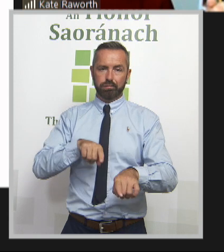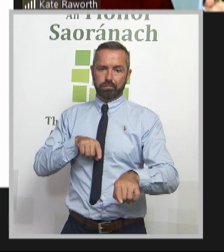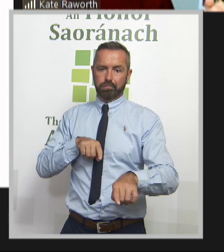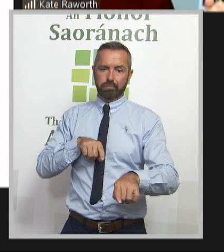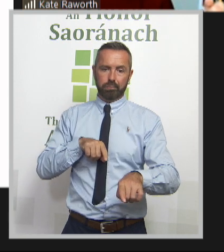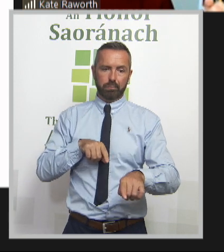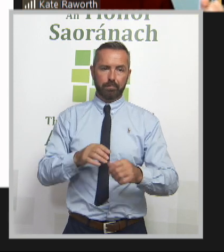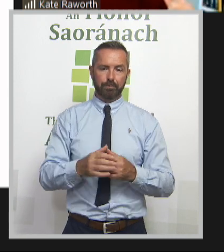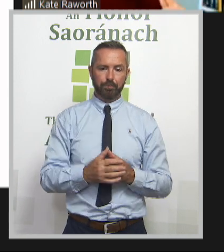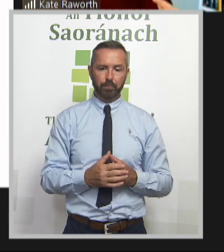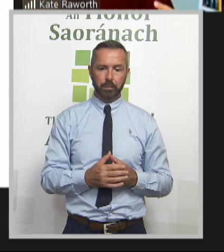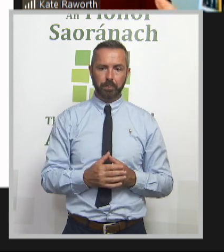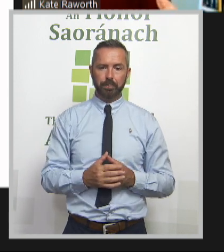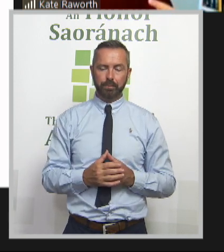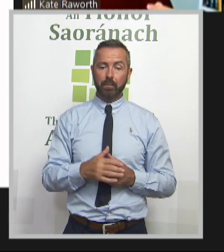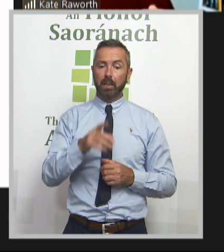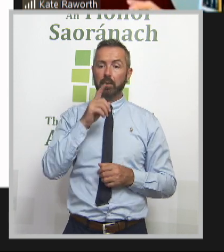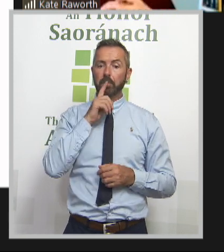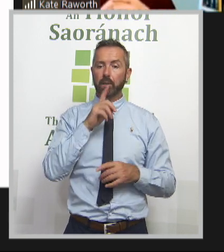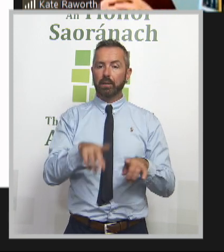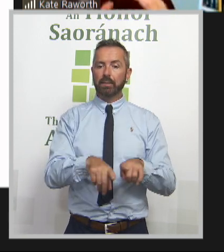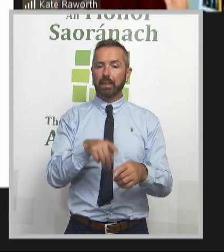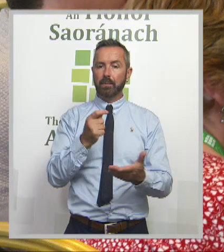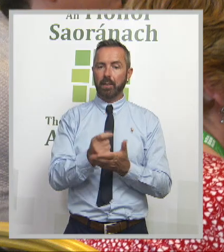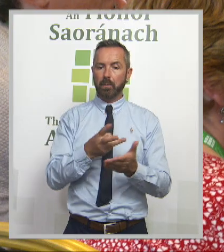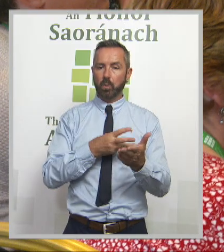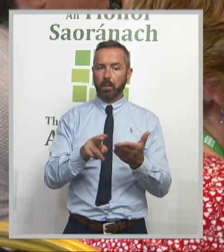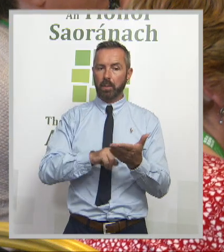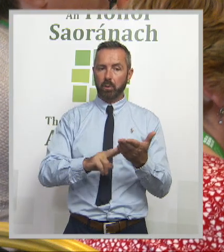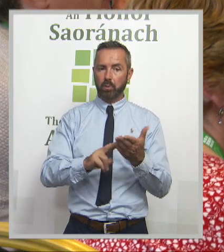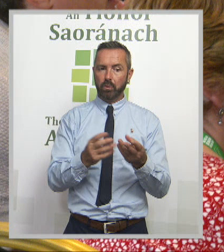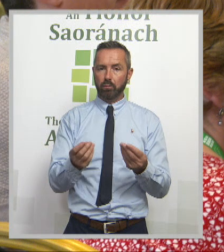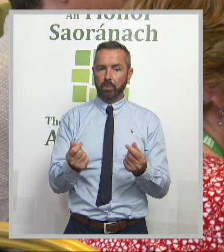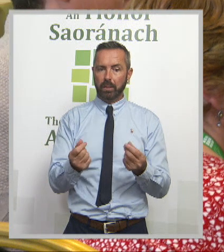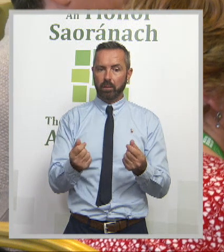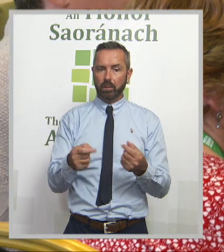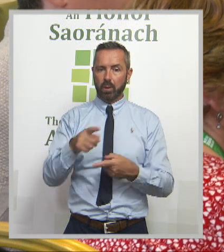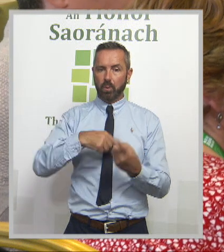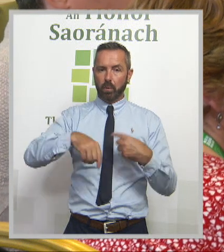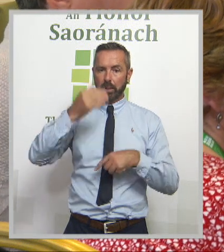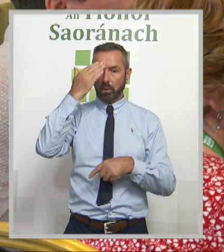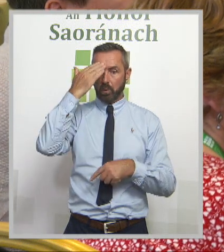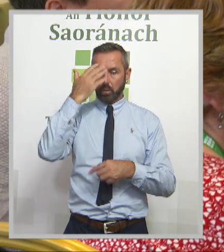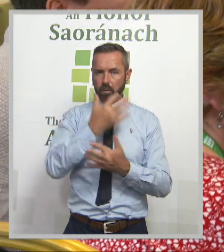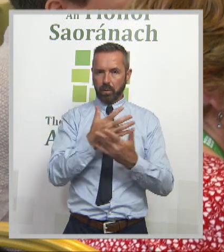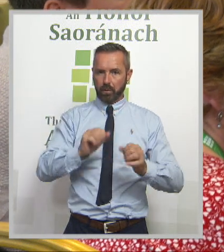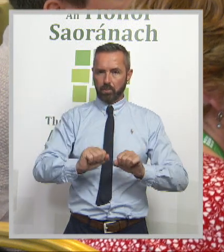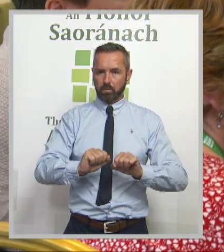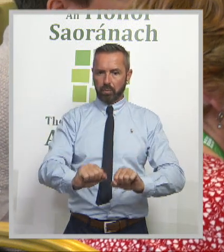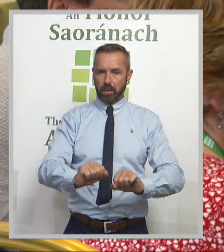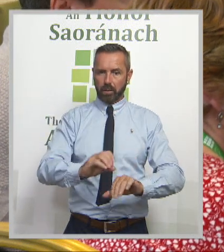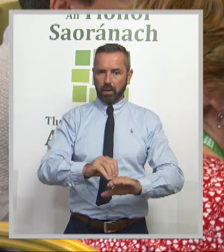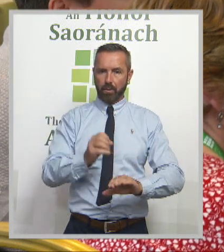social foundation. But at the same time, as we use Earth's resources, we know that we start to put pressure on